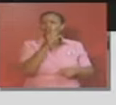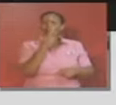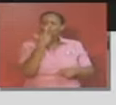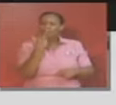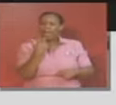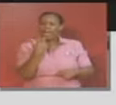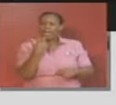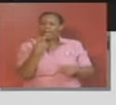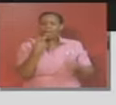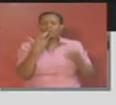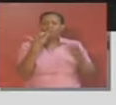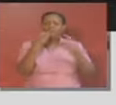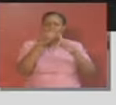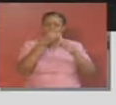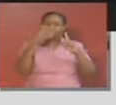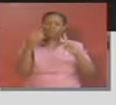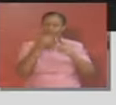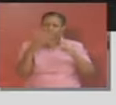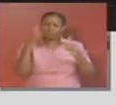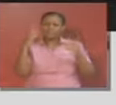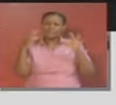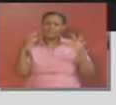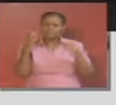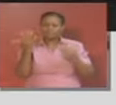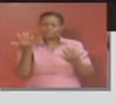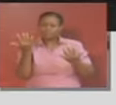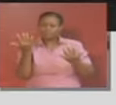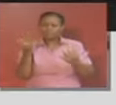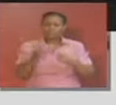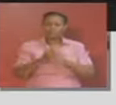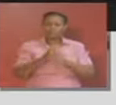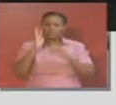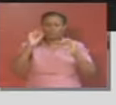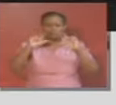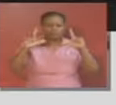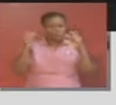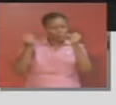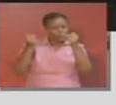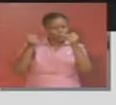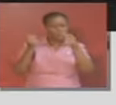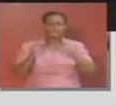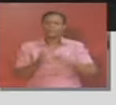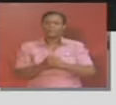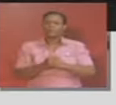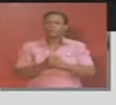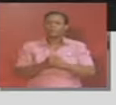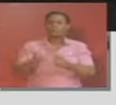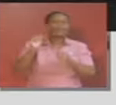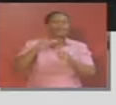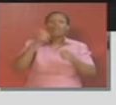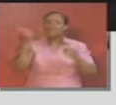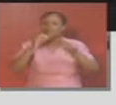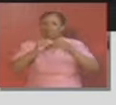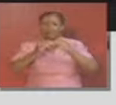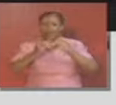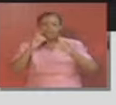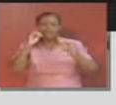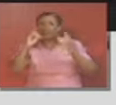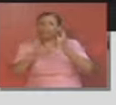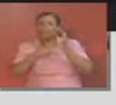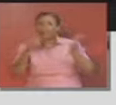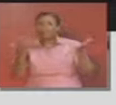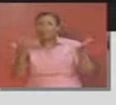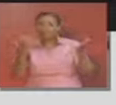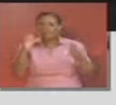in a little bit. So there's a whole other slide on that one. But let's look at the other numbers. We're looking at the scale at which